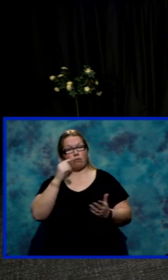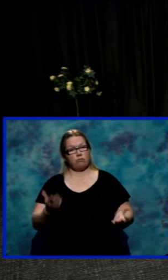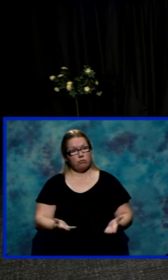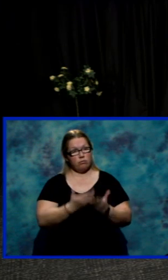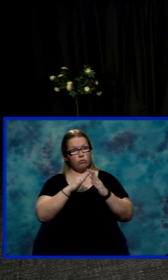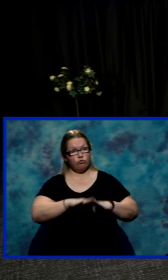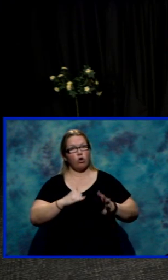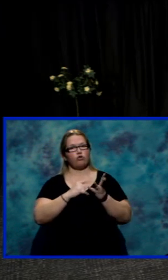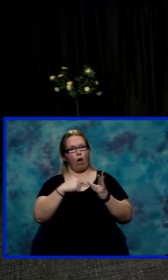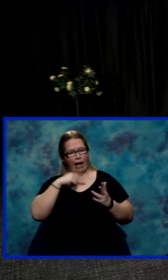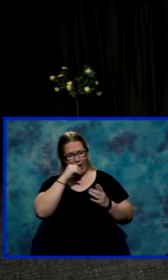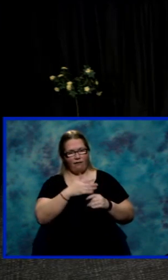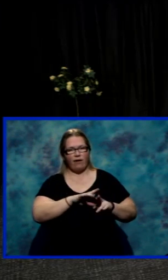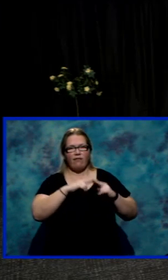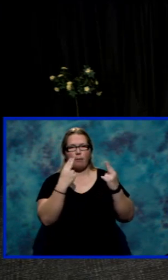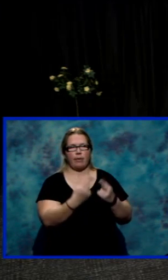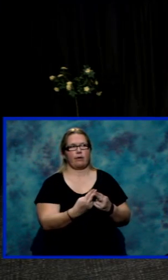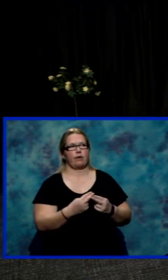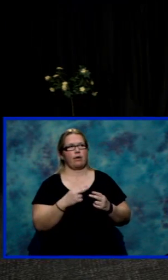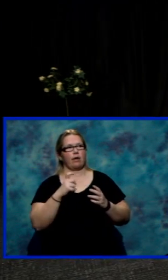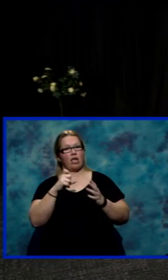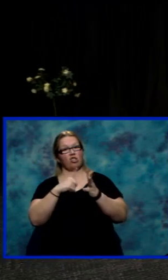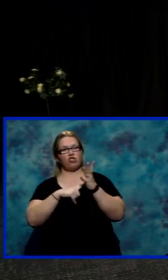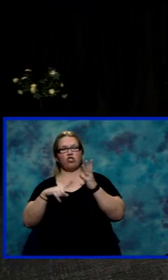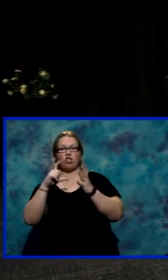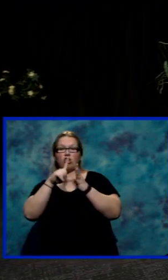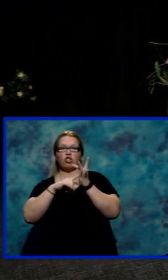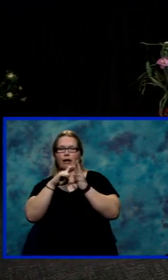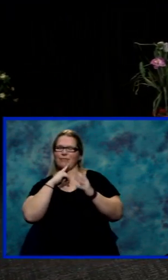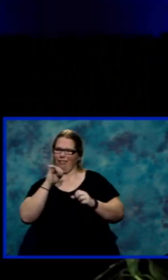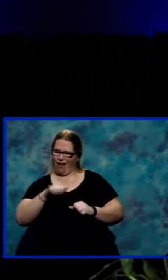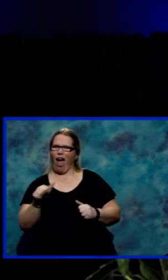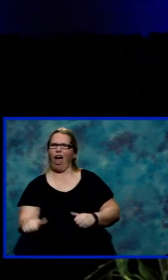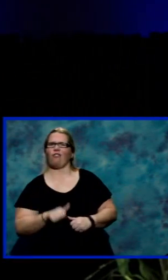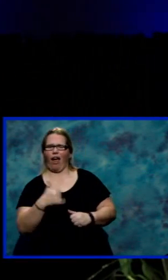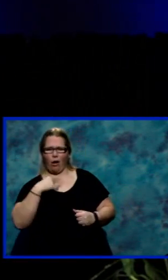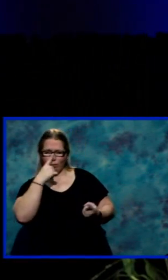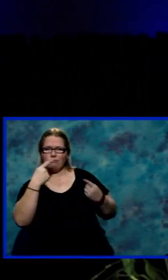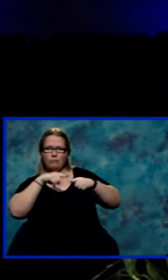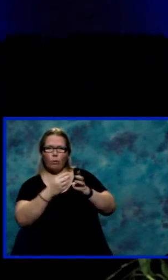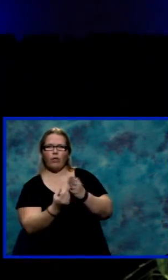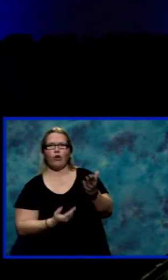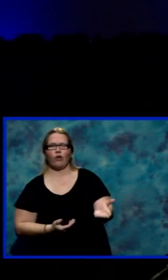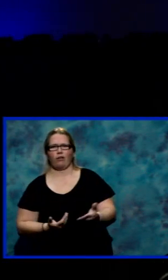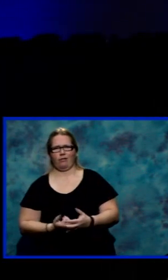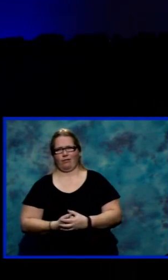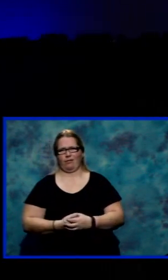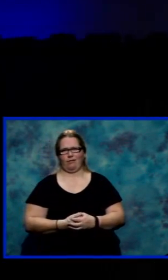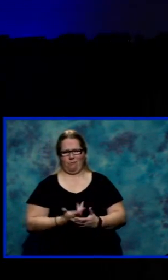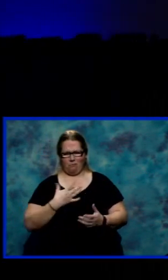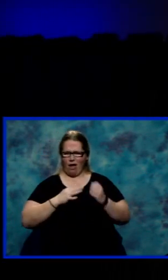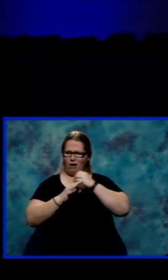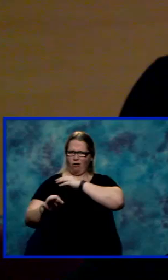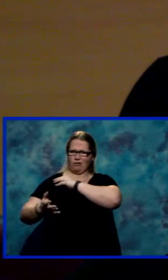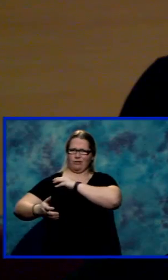build my family? And Jacob being Jacob says, sure, why not? Why